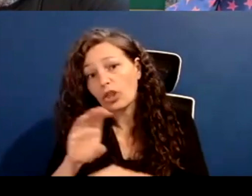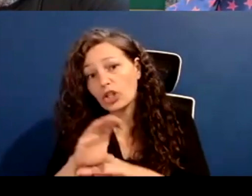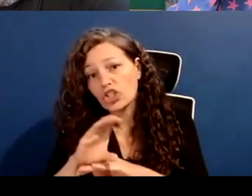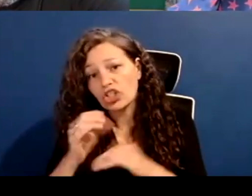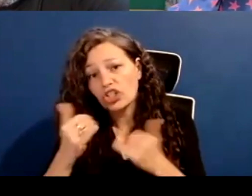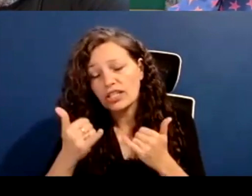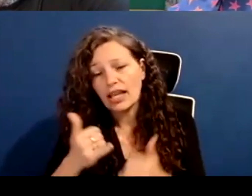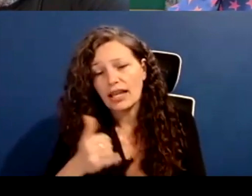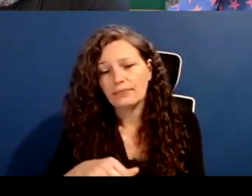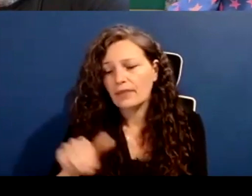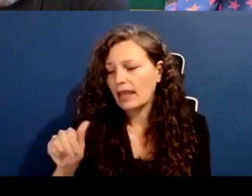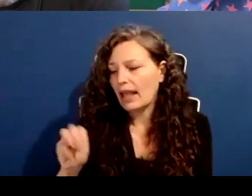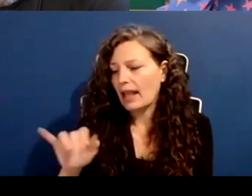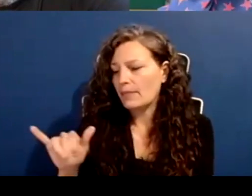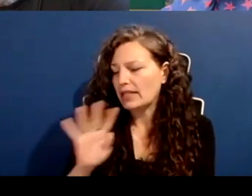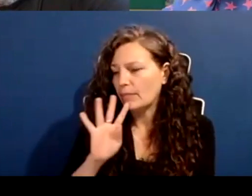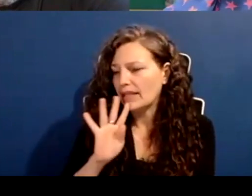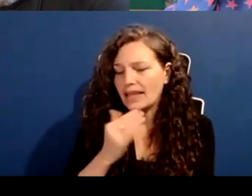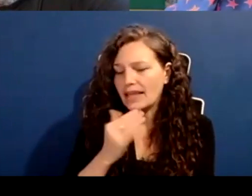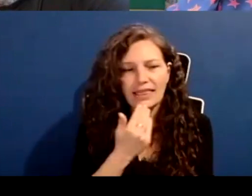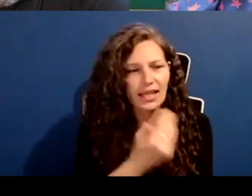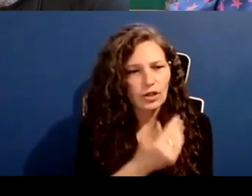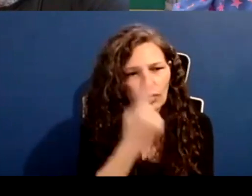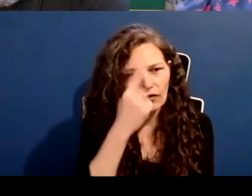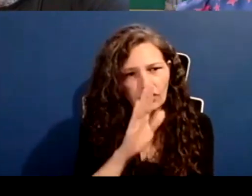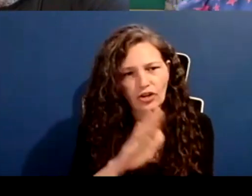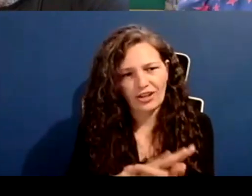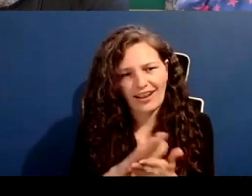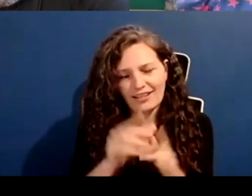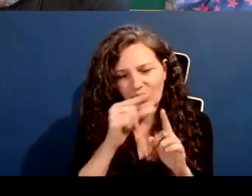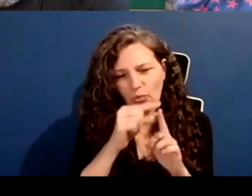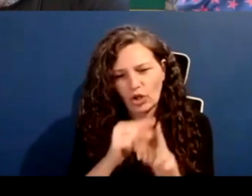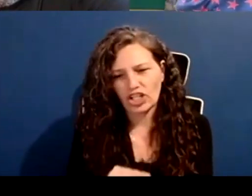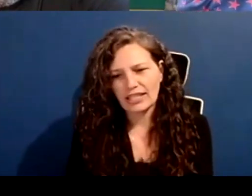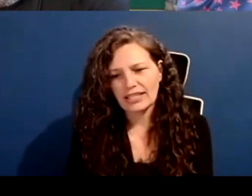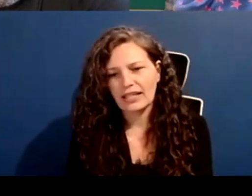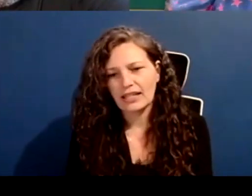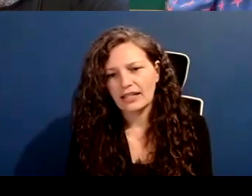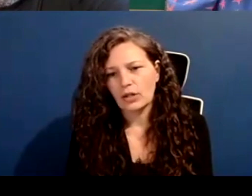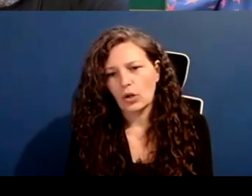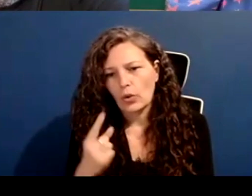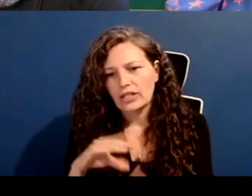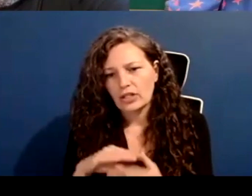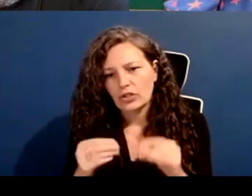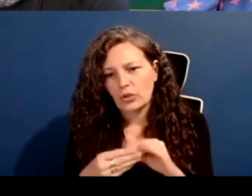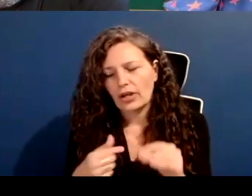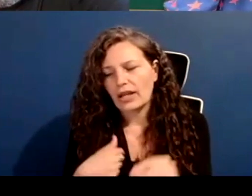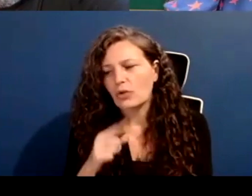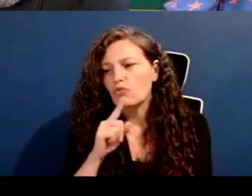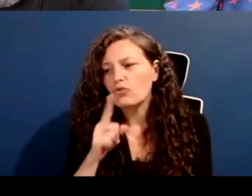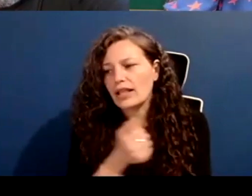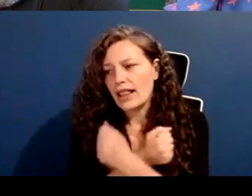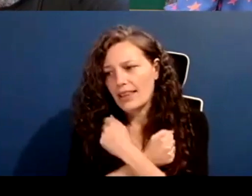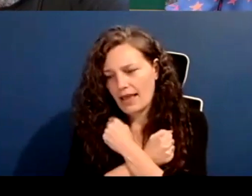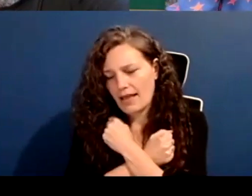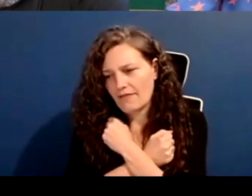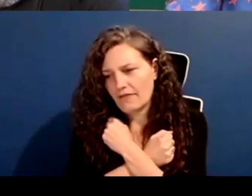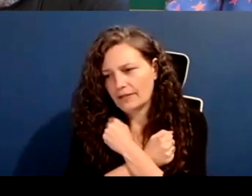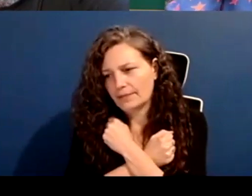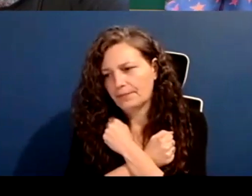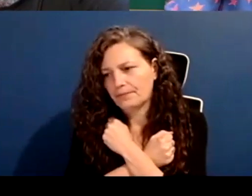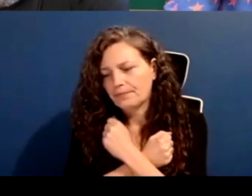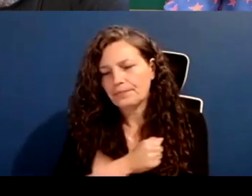This is Amy. Thank you, Angela, for those kind words. A story I really love is